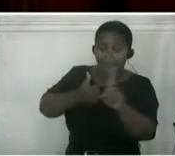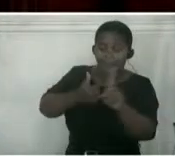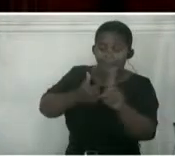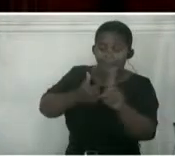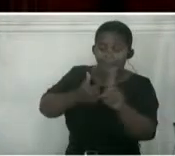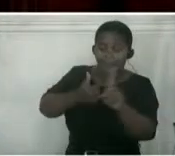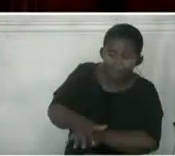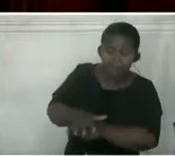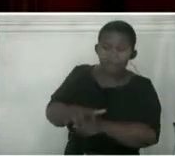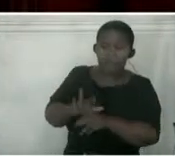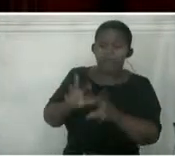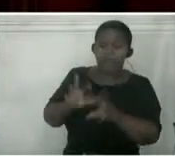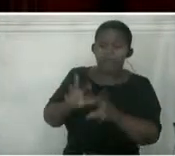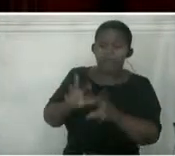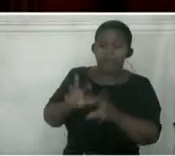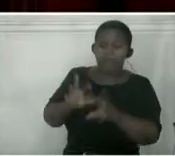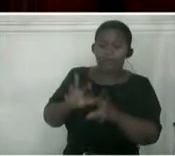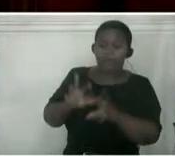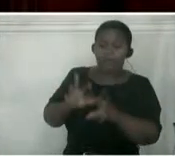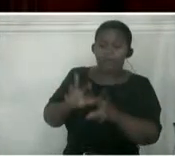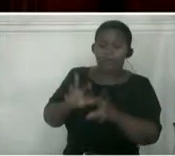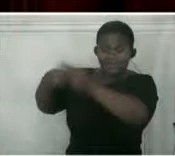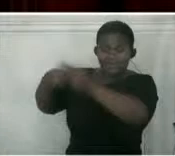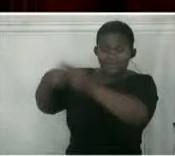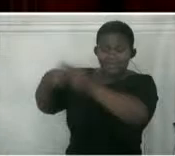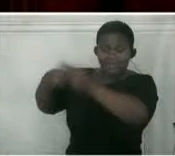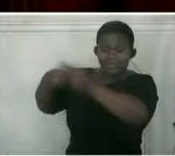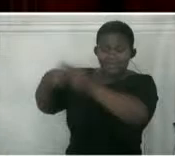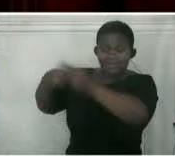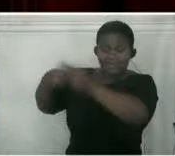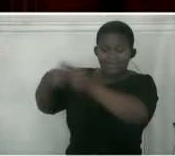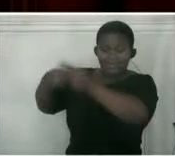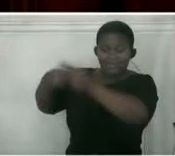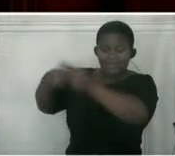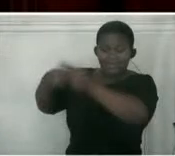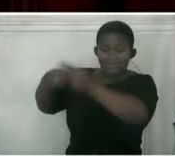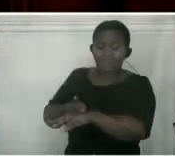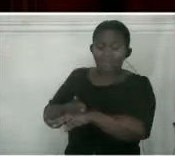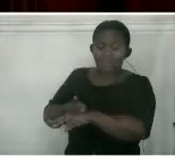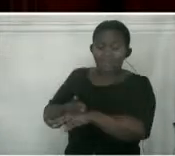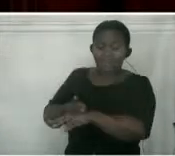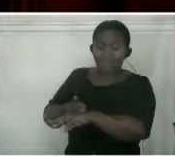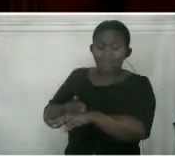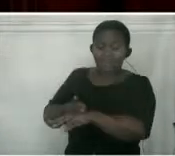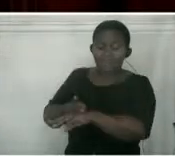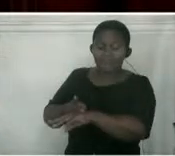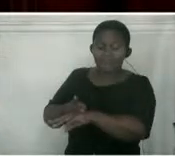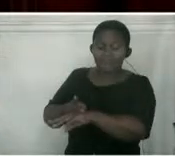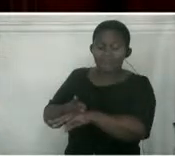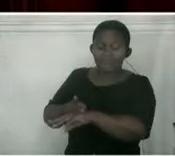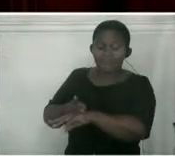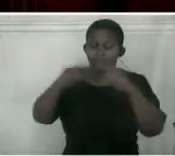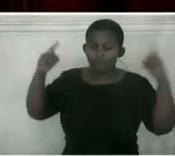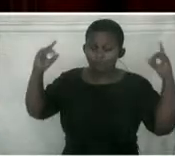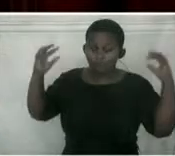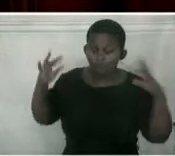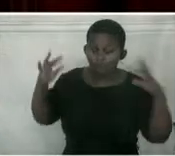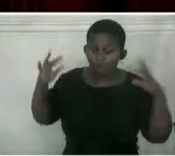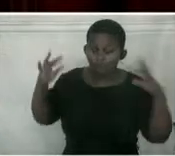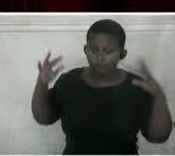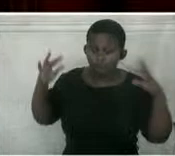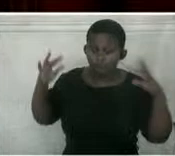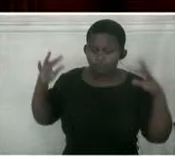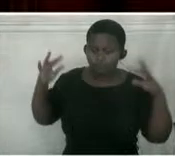oppression, hope and history must again realm. Let us mobilize our finest